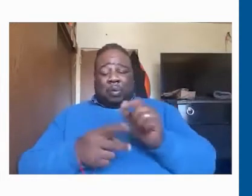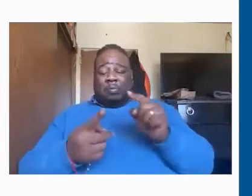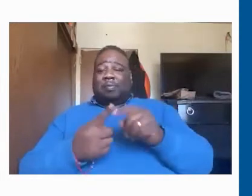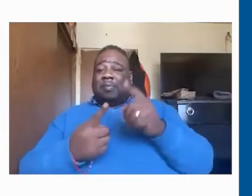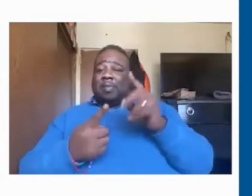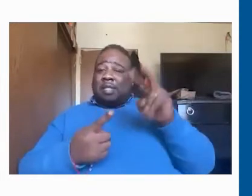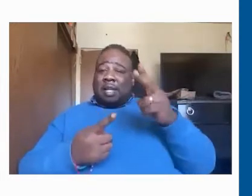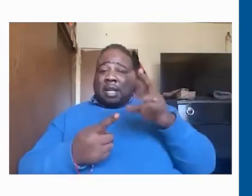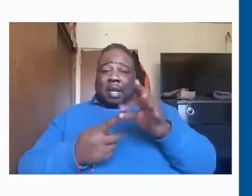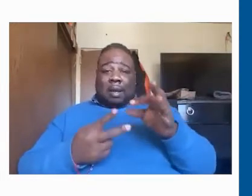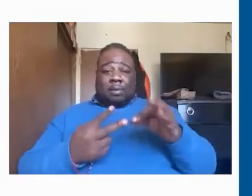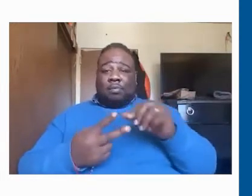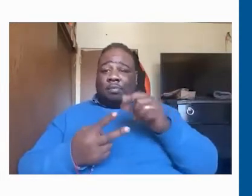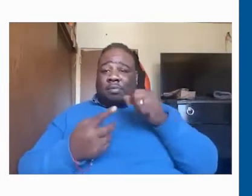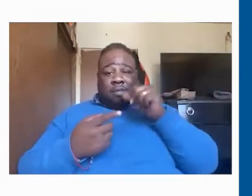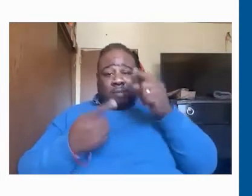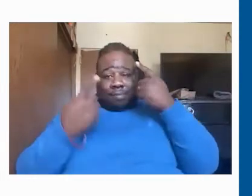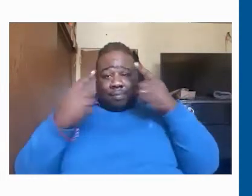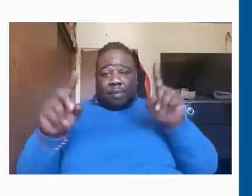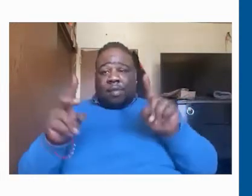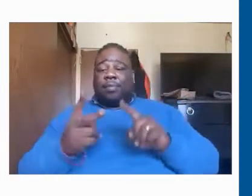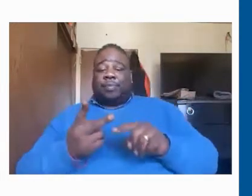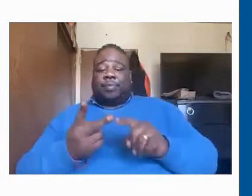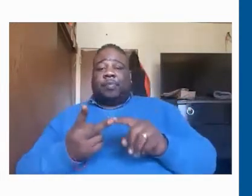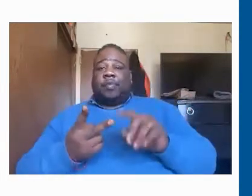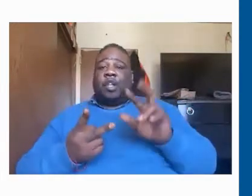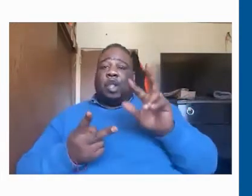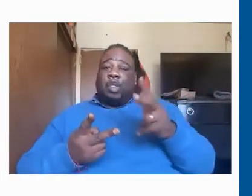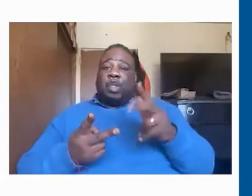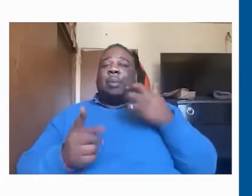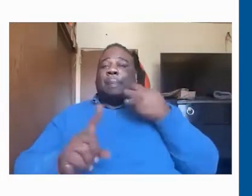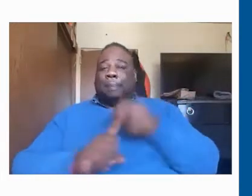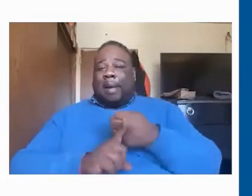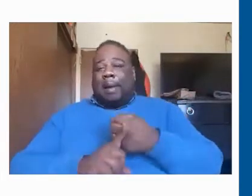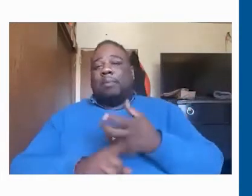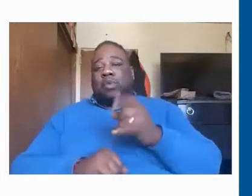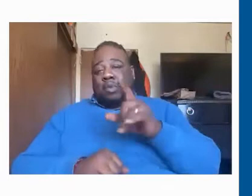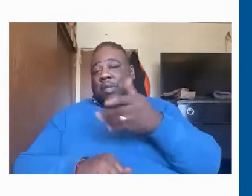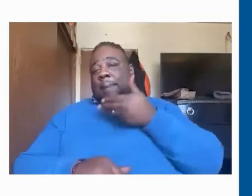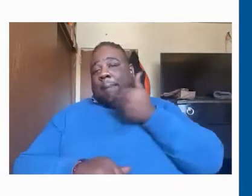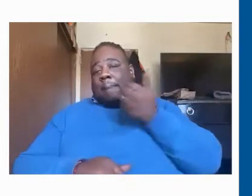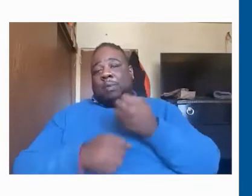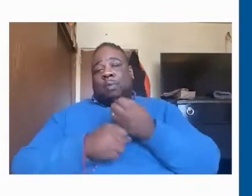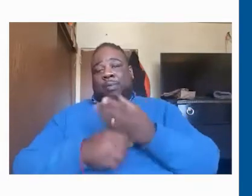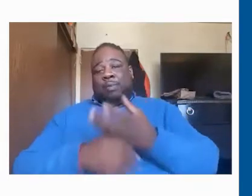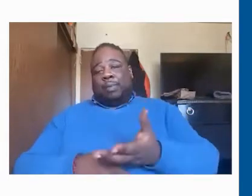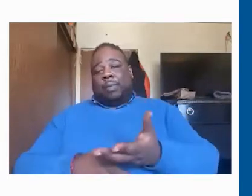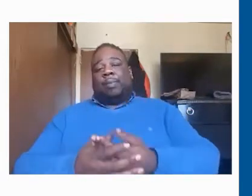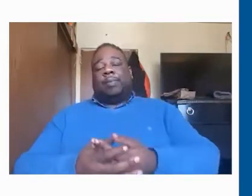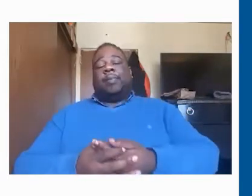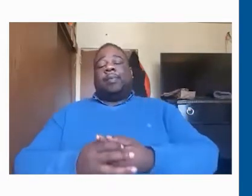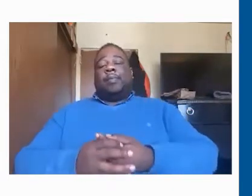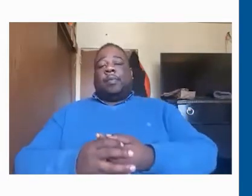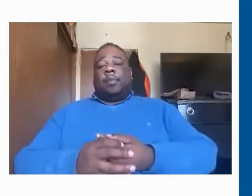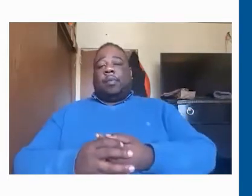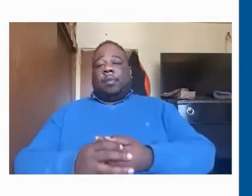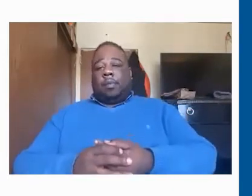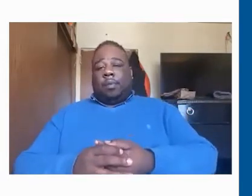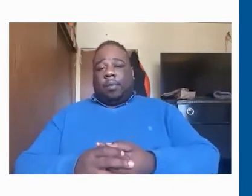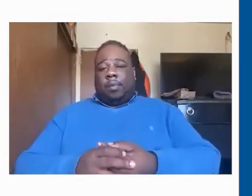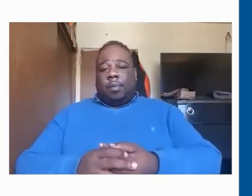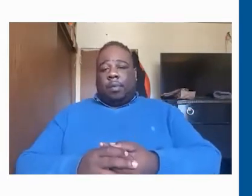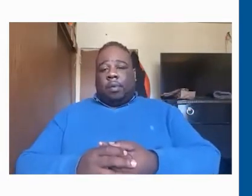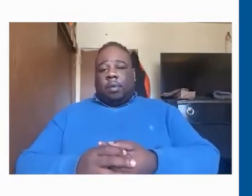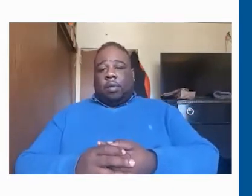with disabilities, transportation during coastal storms, there is a program called the Homebound Evacuation Operation. It's called